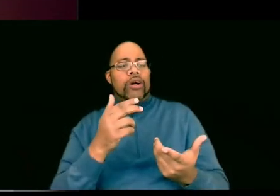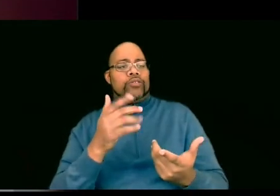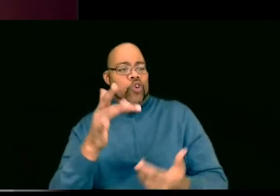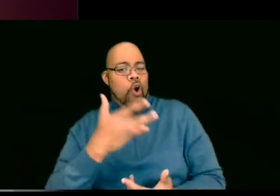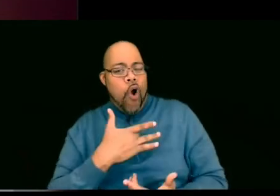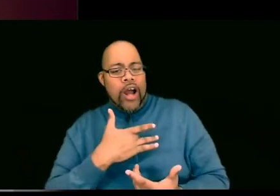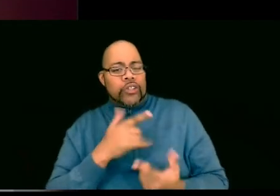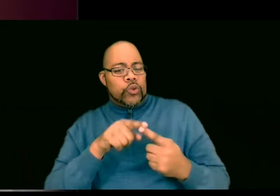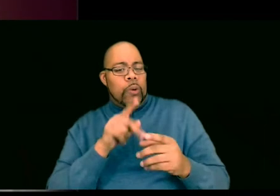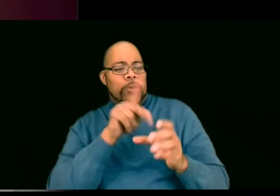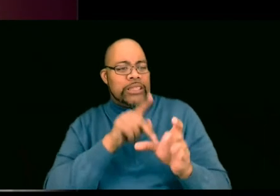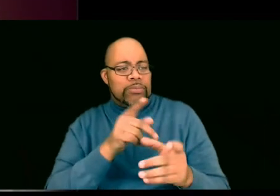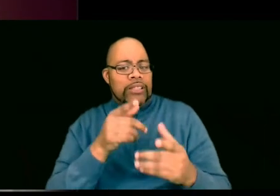either